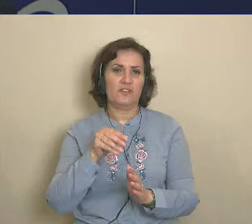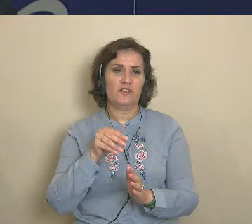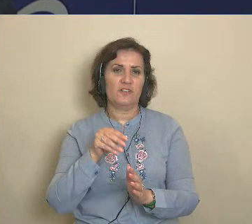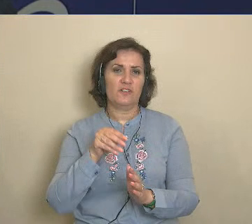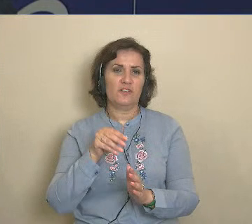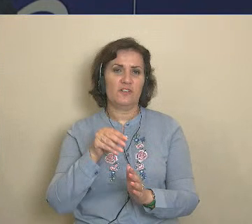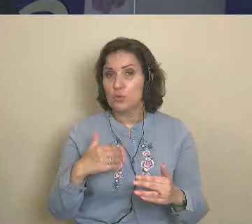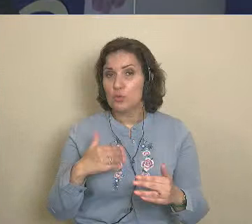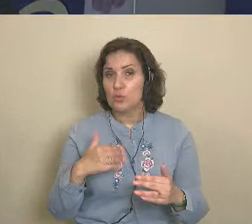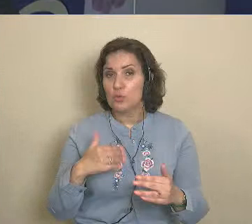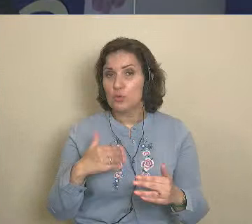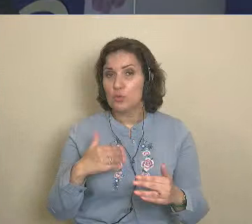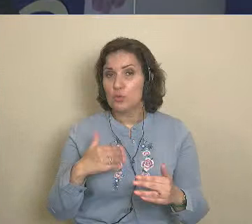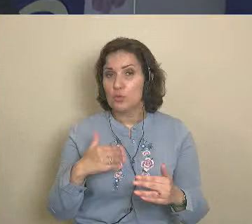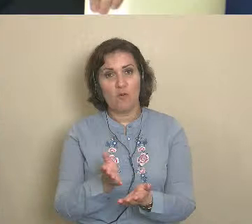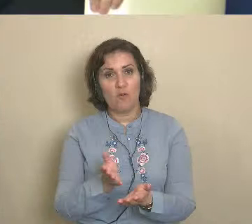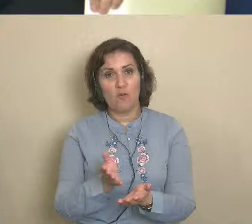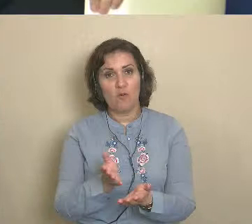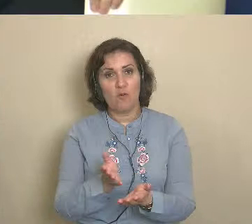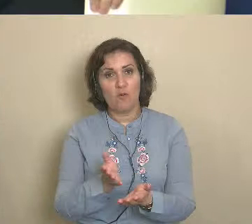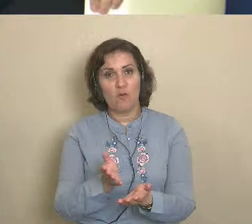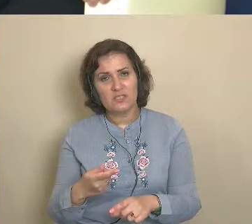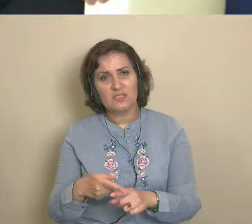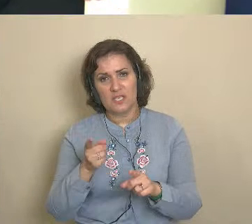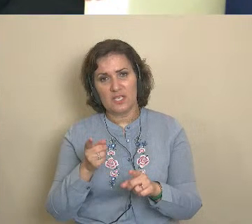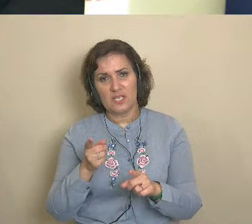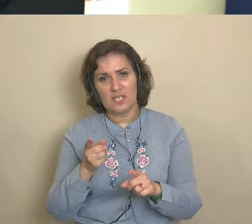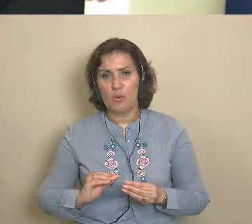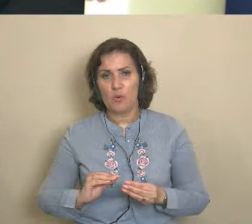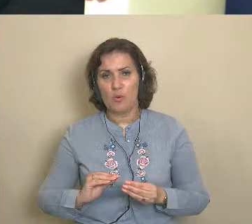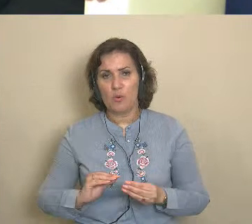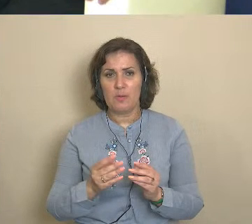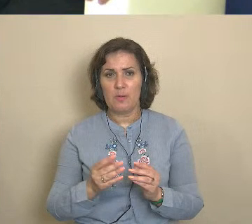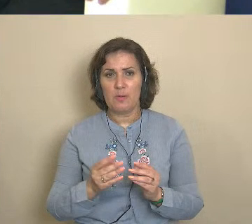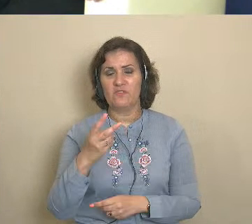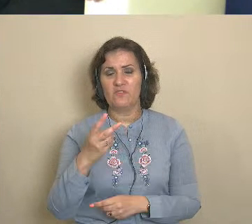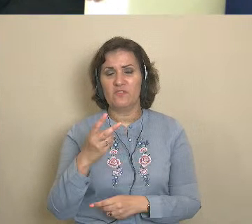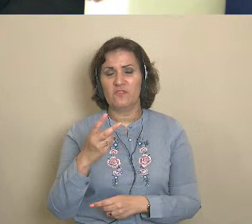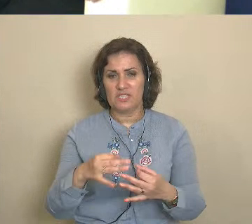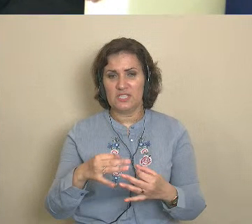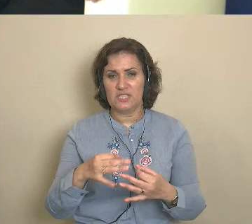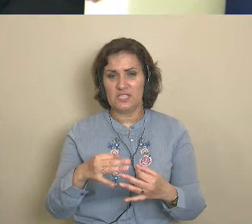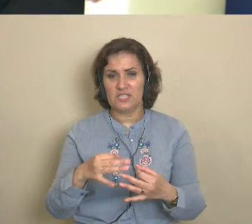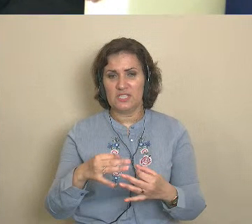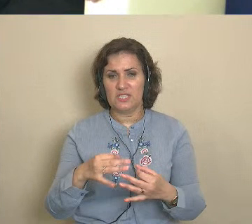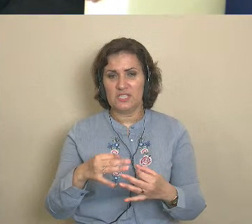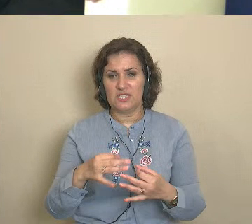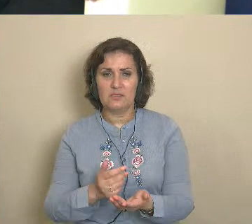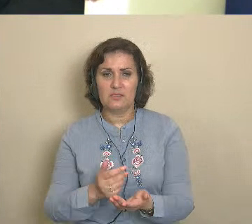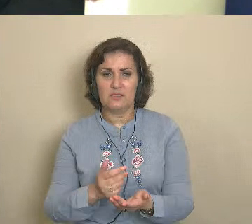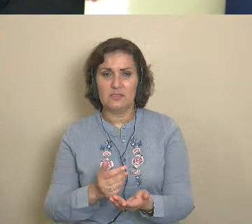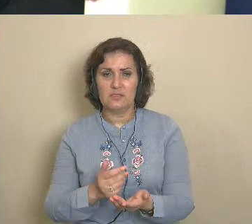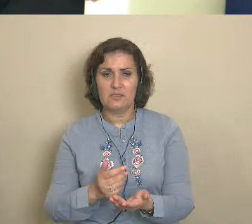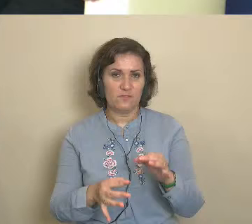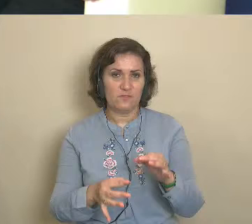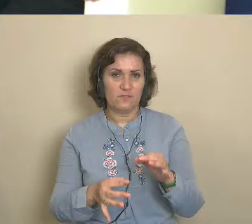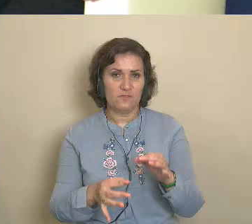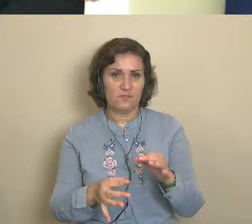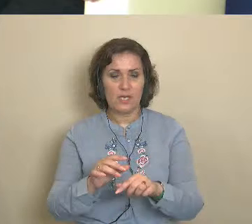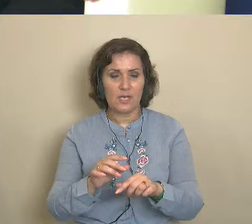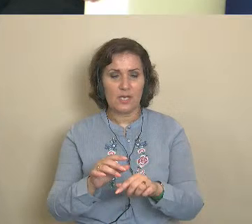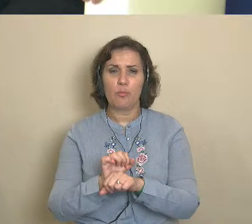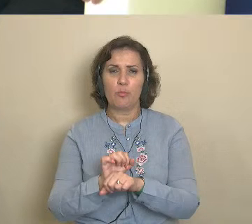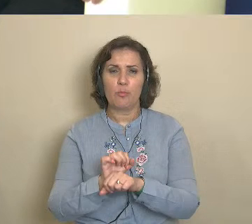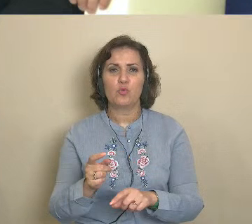refresh their knowledge on the eve of each elections. Yes, I know that there is a problem. There are 2,000